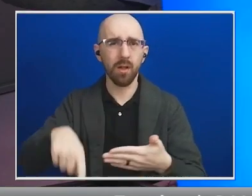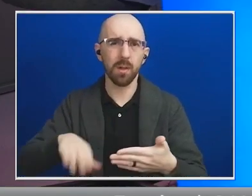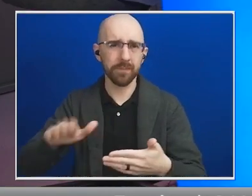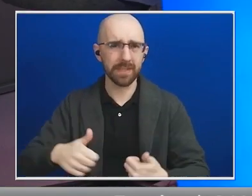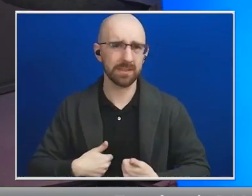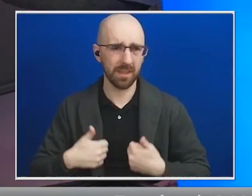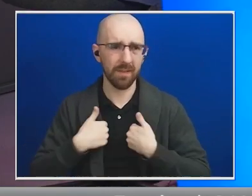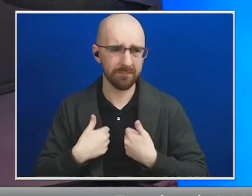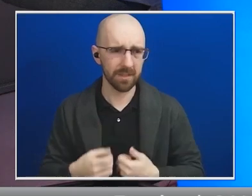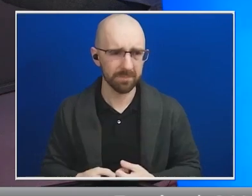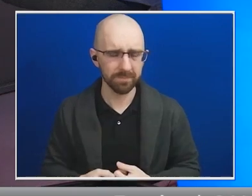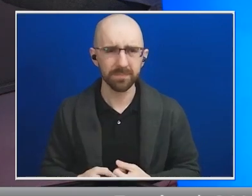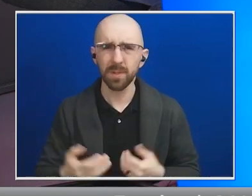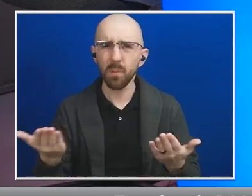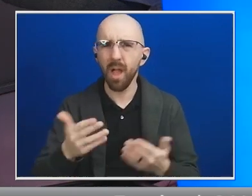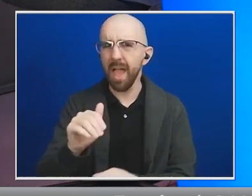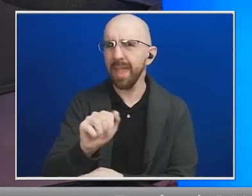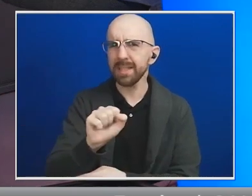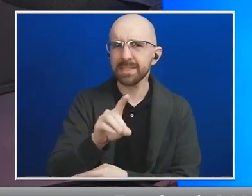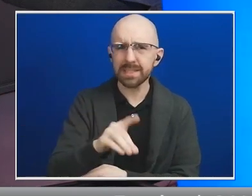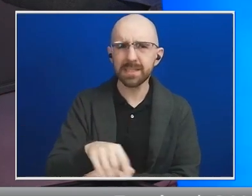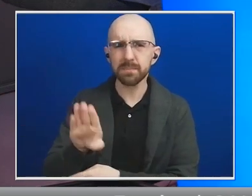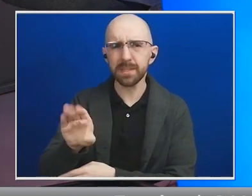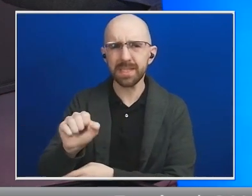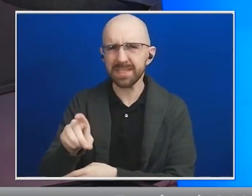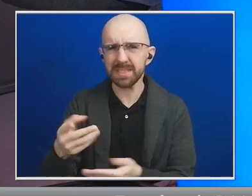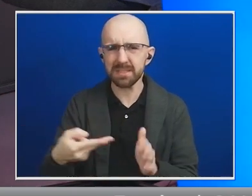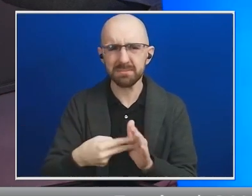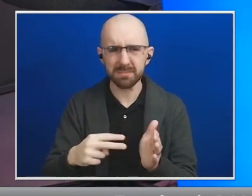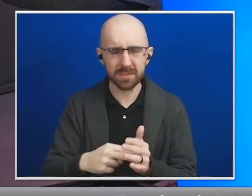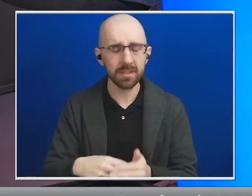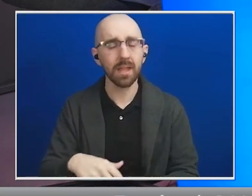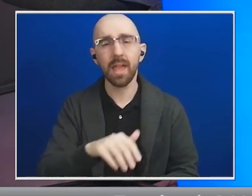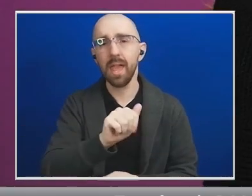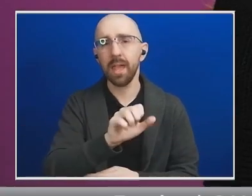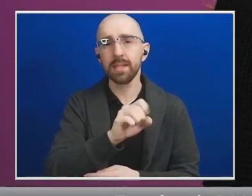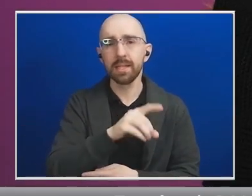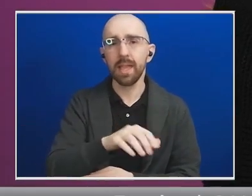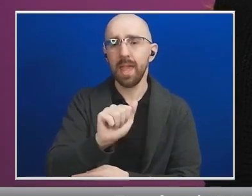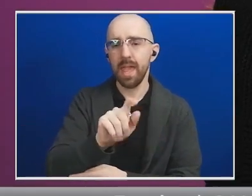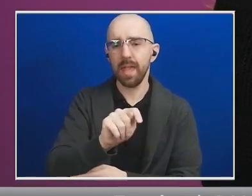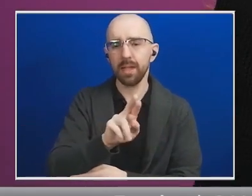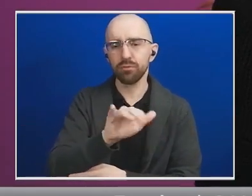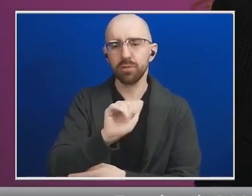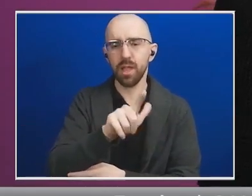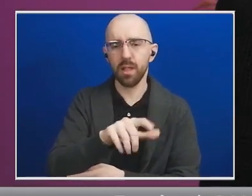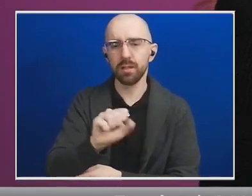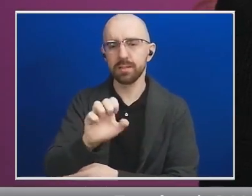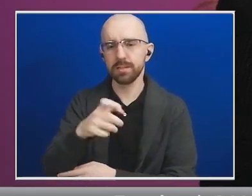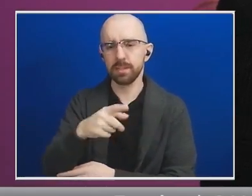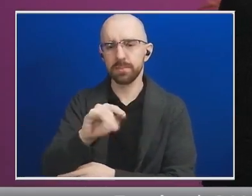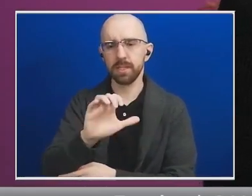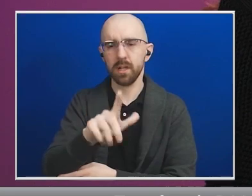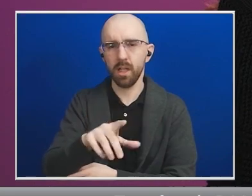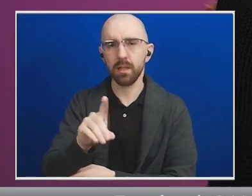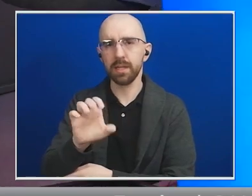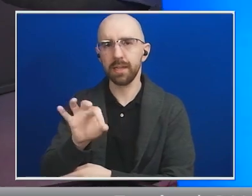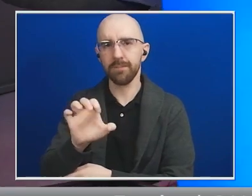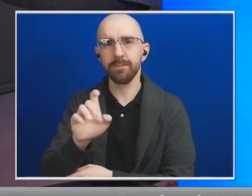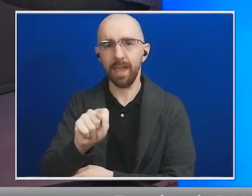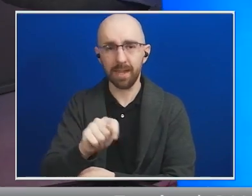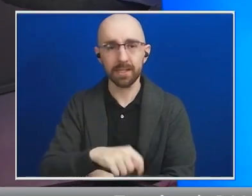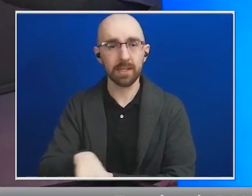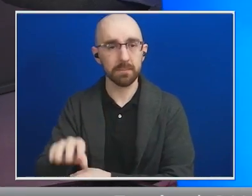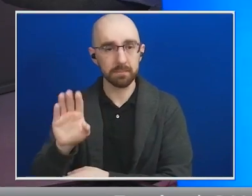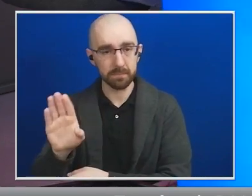is ASD and VSD? So ASD was atrial septal defect, and then a VSD is ventricular, correct? And so then I